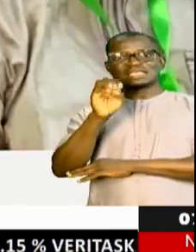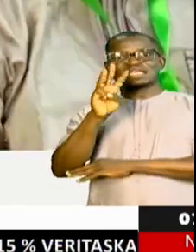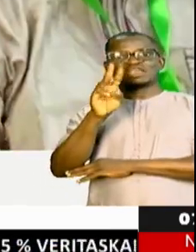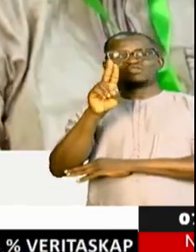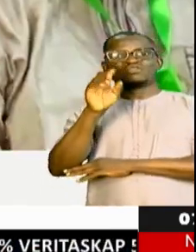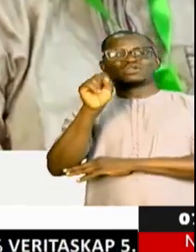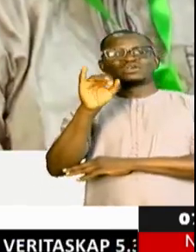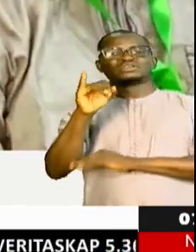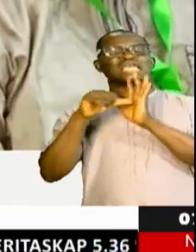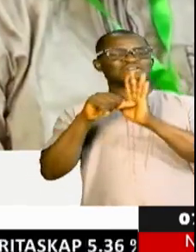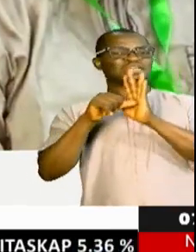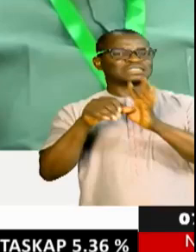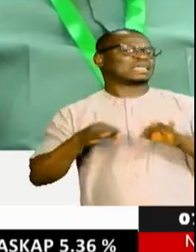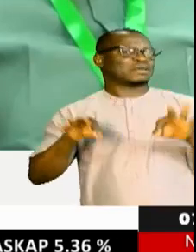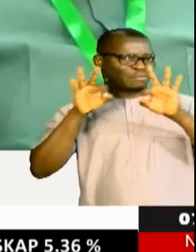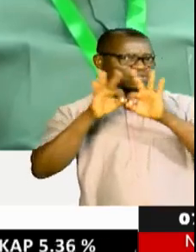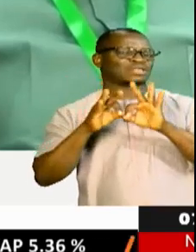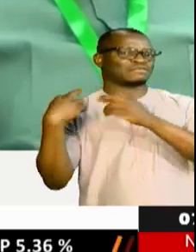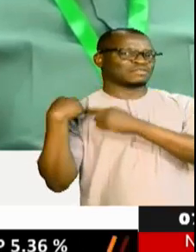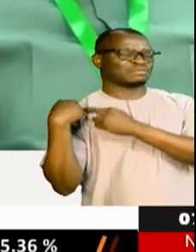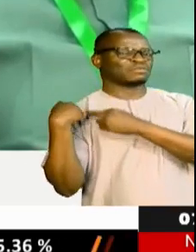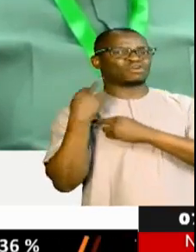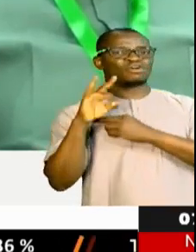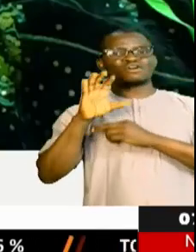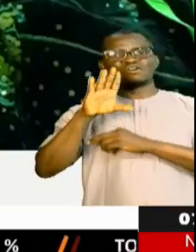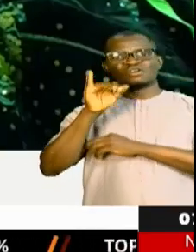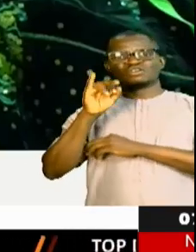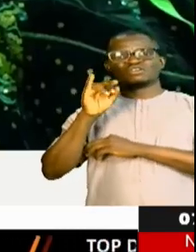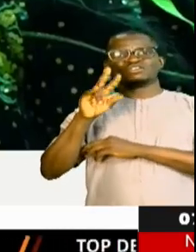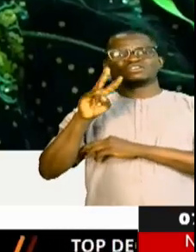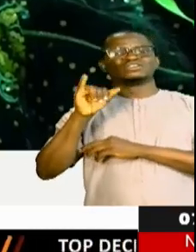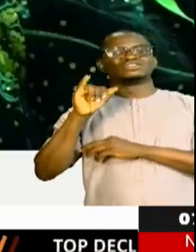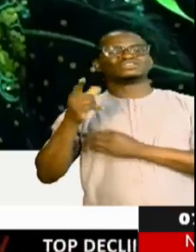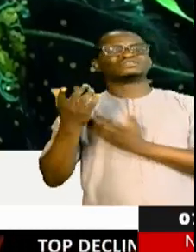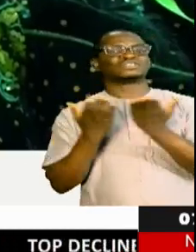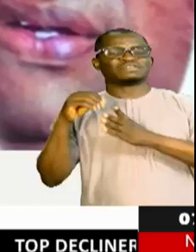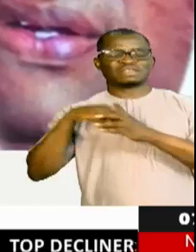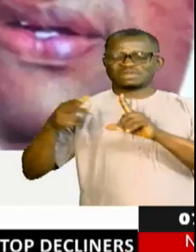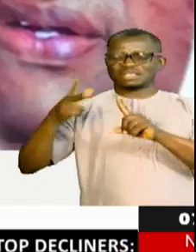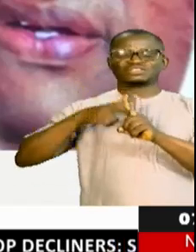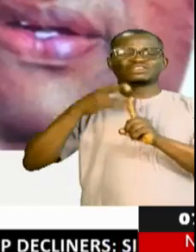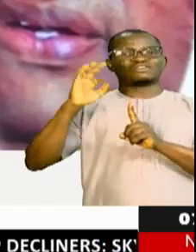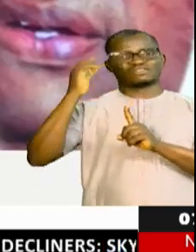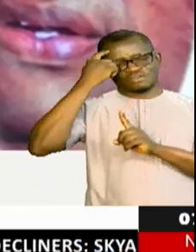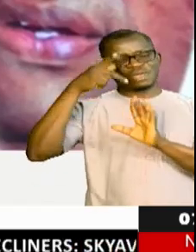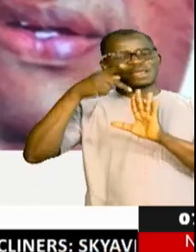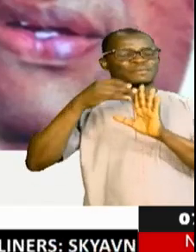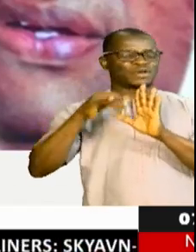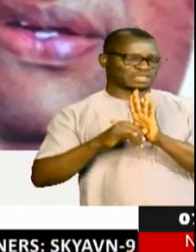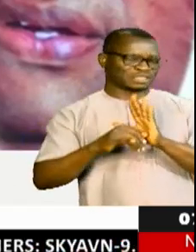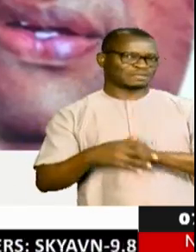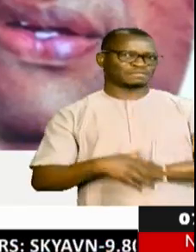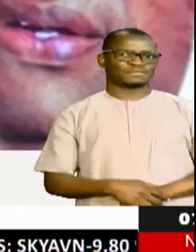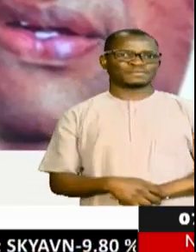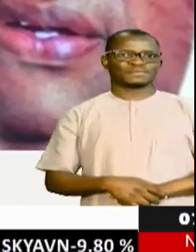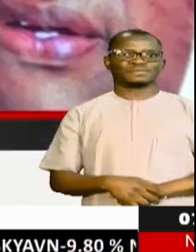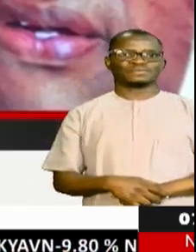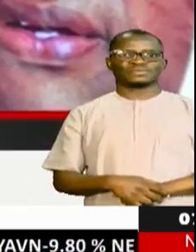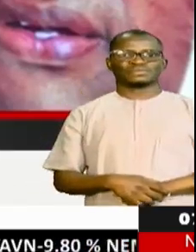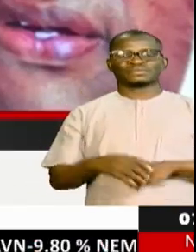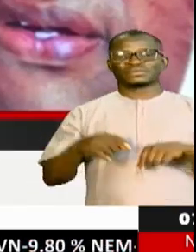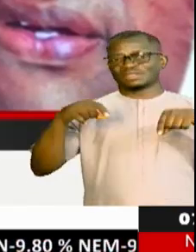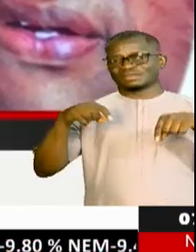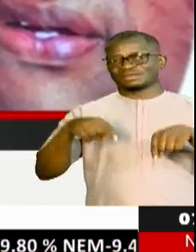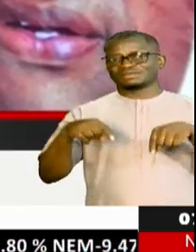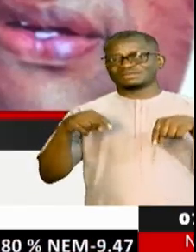role civil servants play in implementation of government policies. I have always held the public service in high